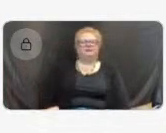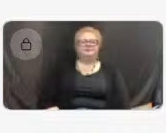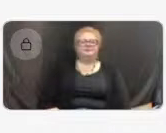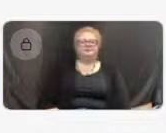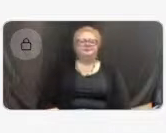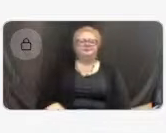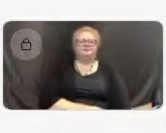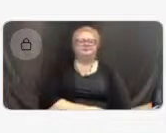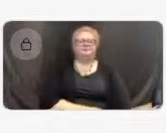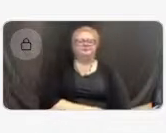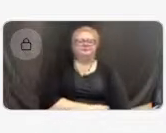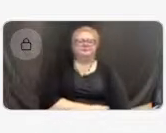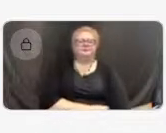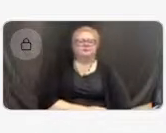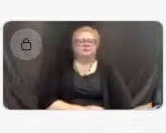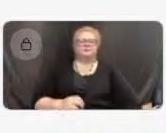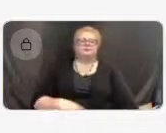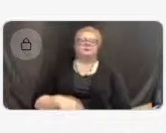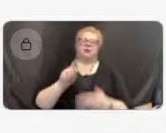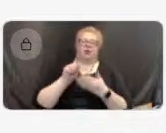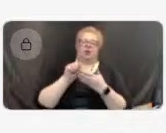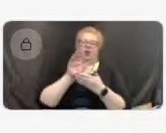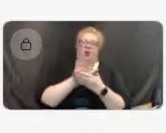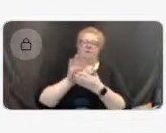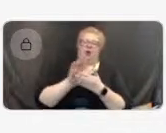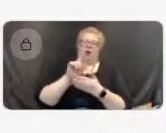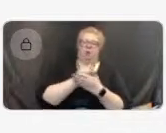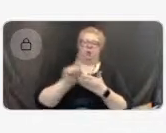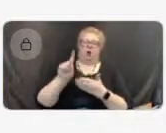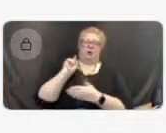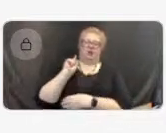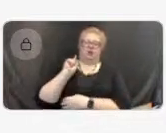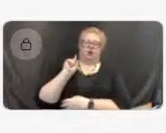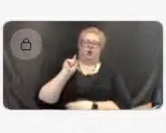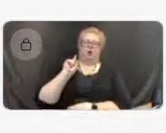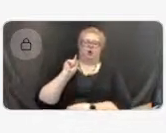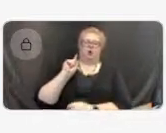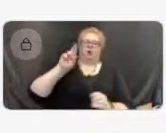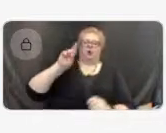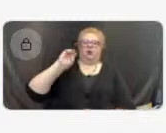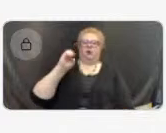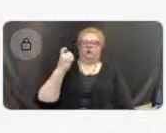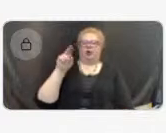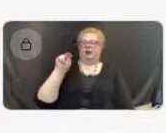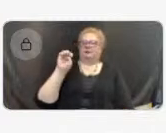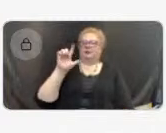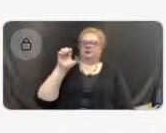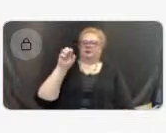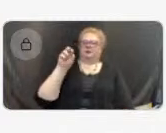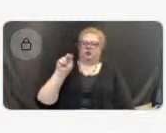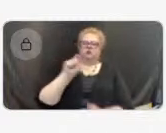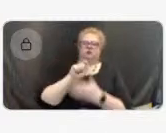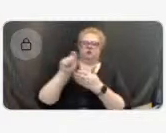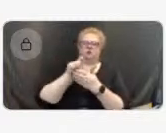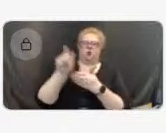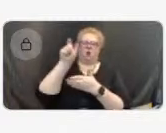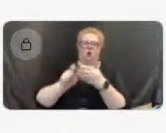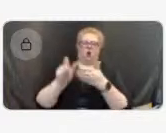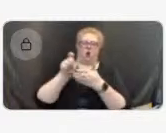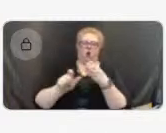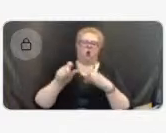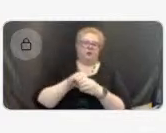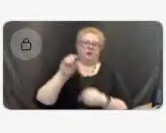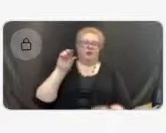Just a week ago, respected commentator Rex Nelson wrote an editorial article in the Democrat